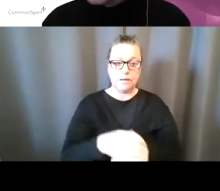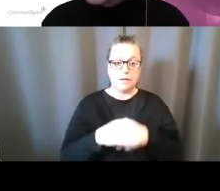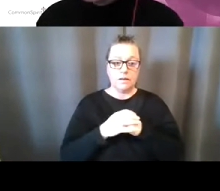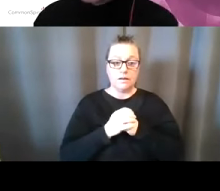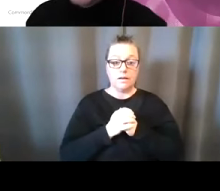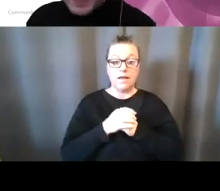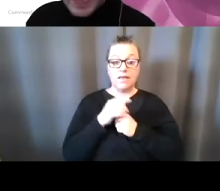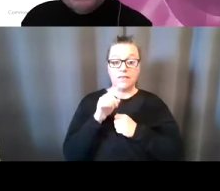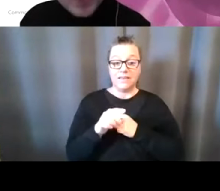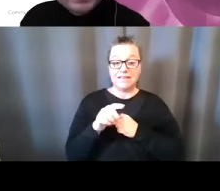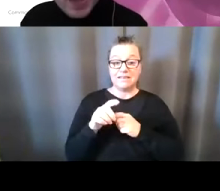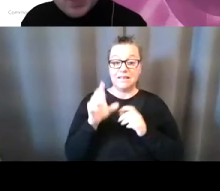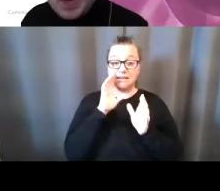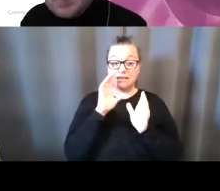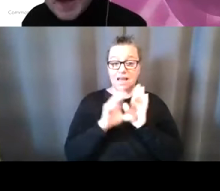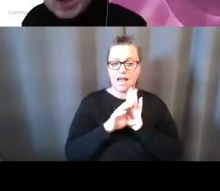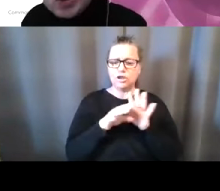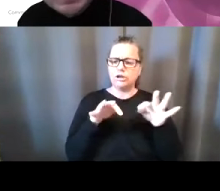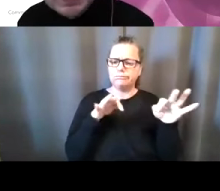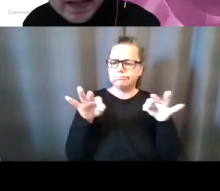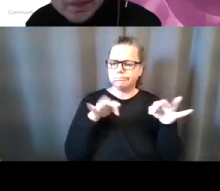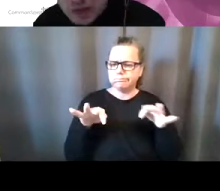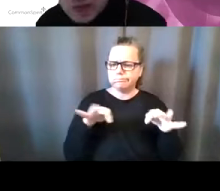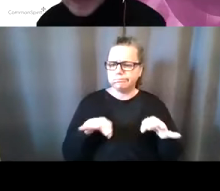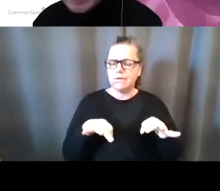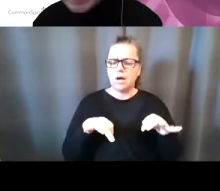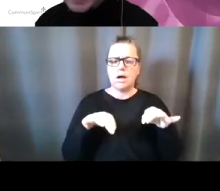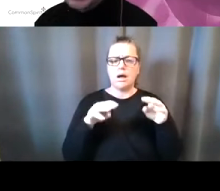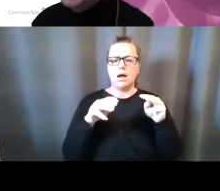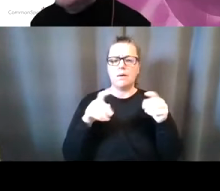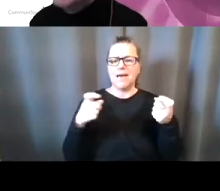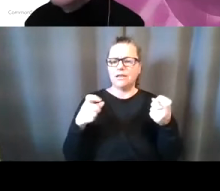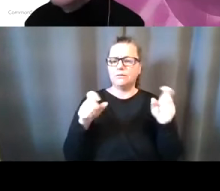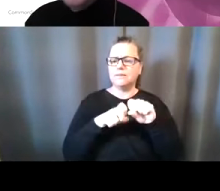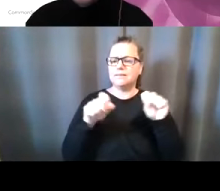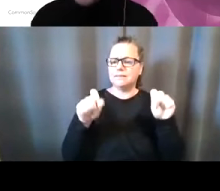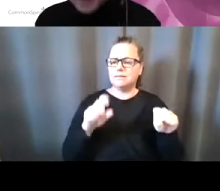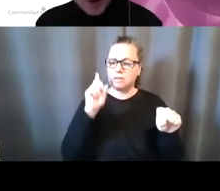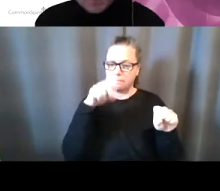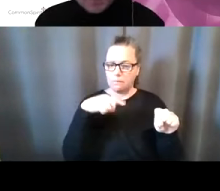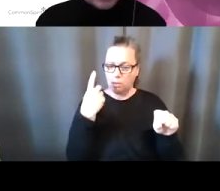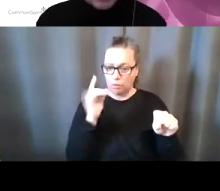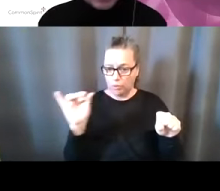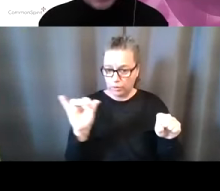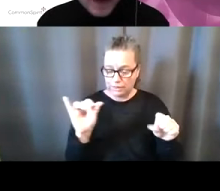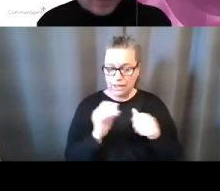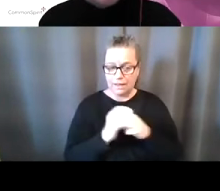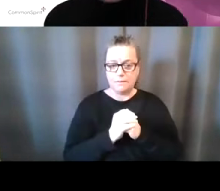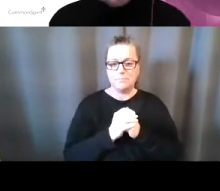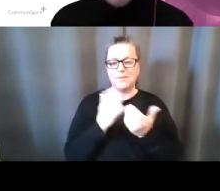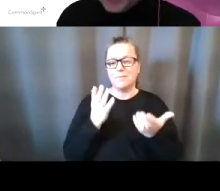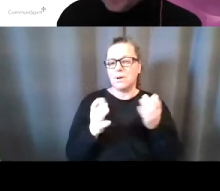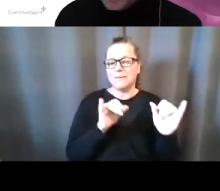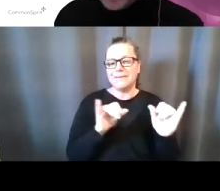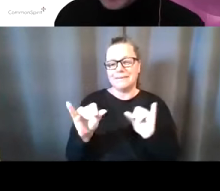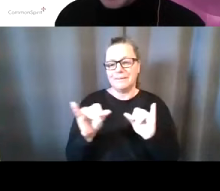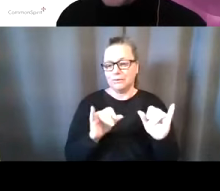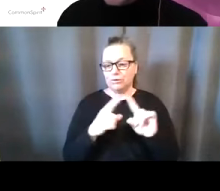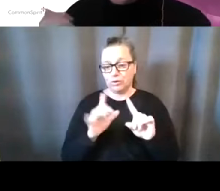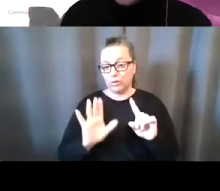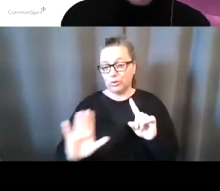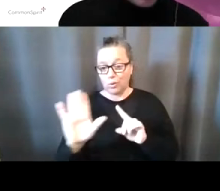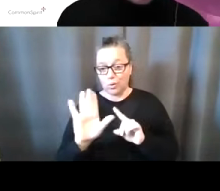This is a slide that kind of breaks down what a management system looks like in action. It's probably similar to many of your own lean